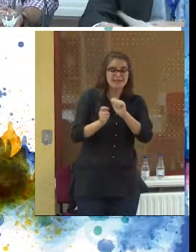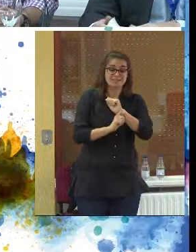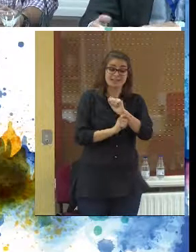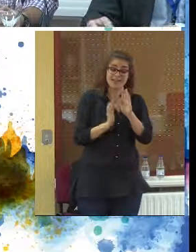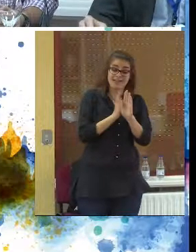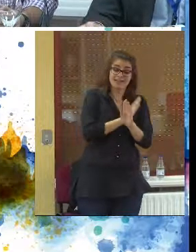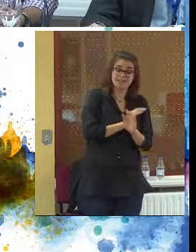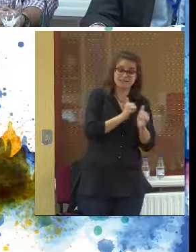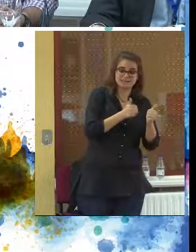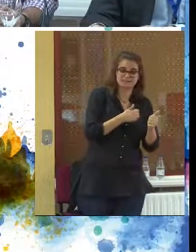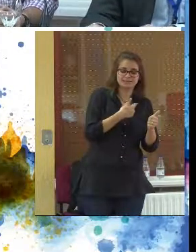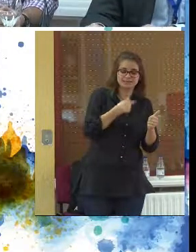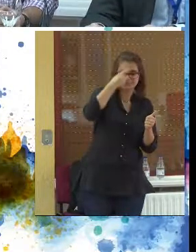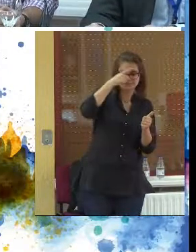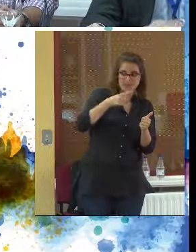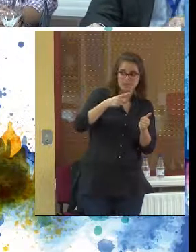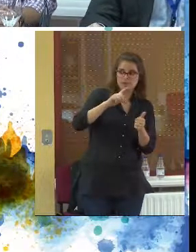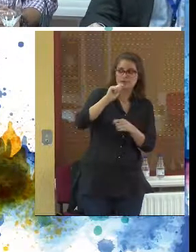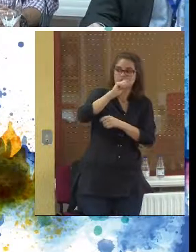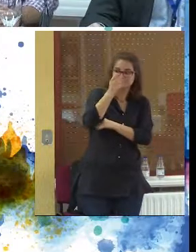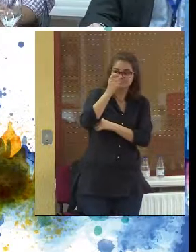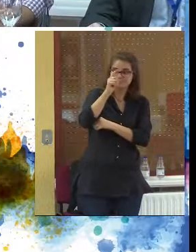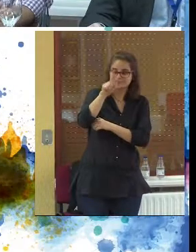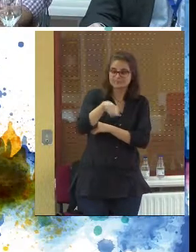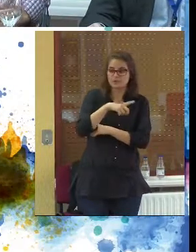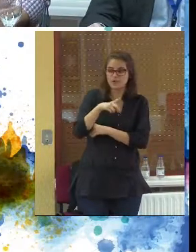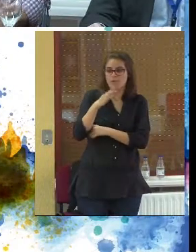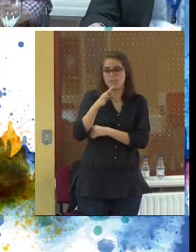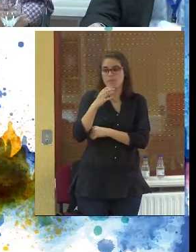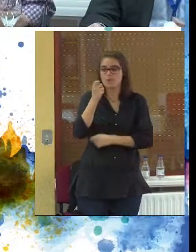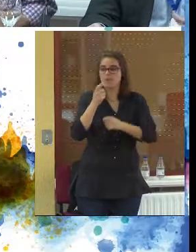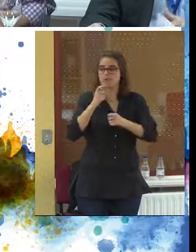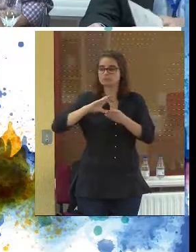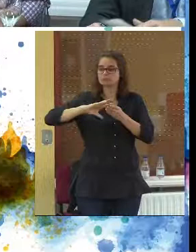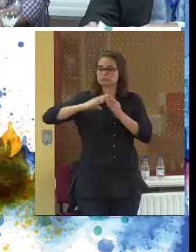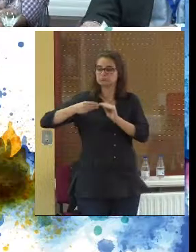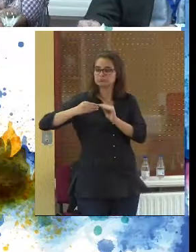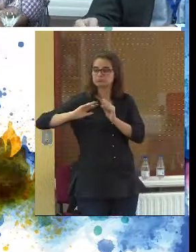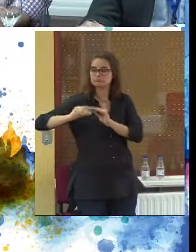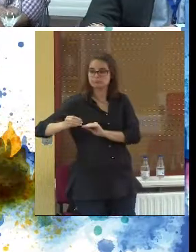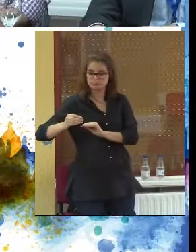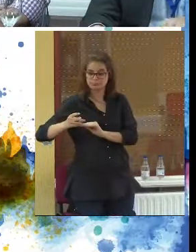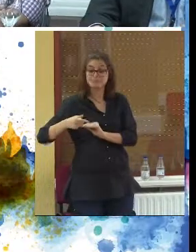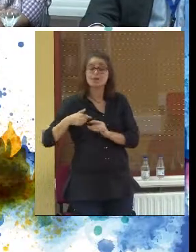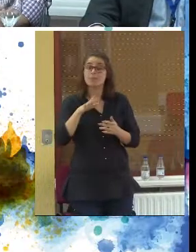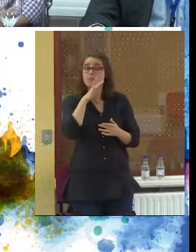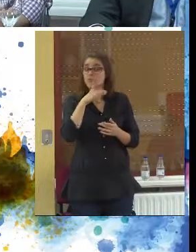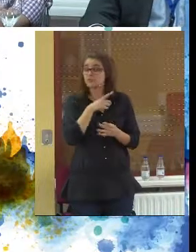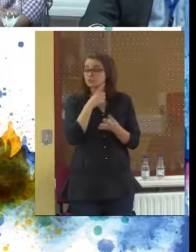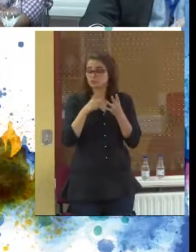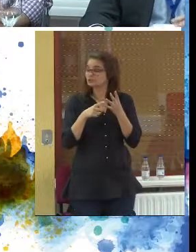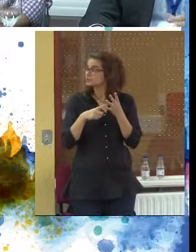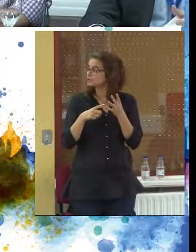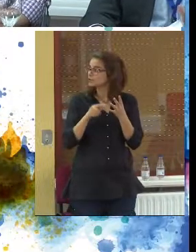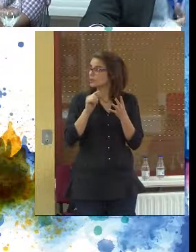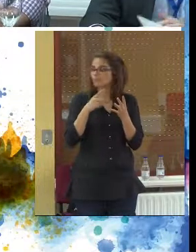to see if the needs are met satisfactorily or not. So it's very important to bear in